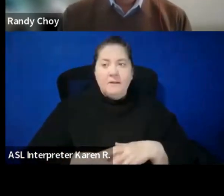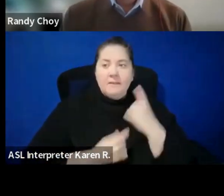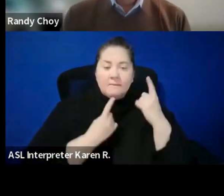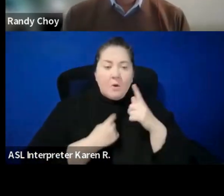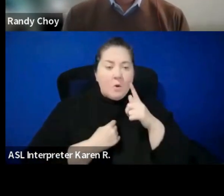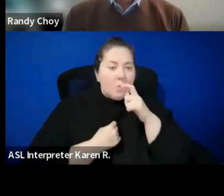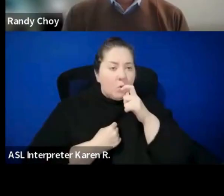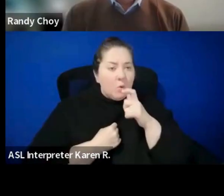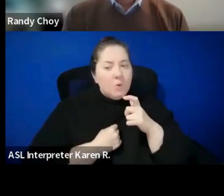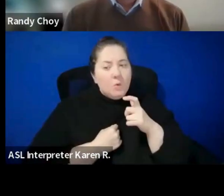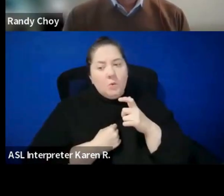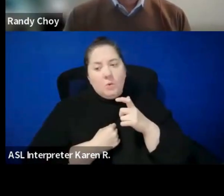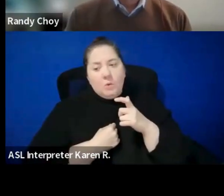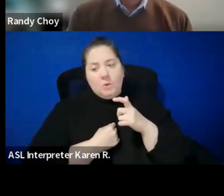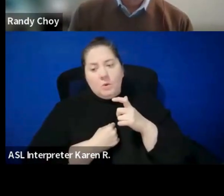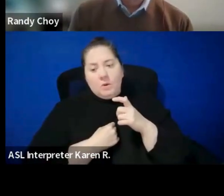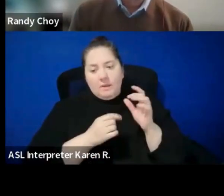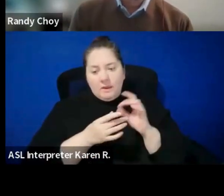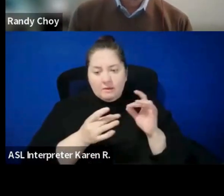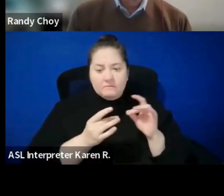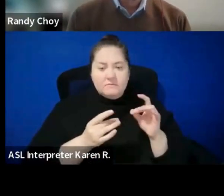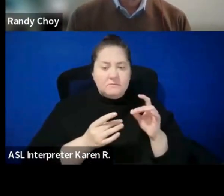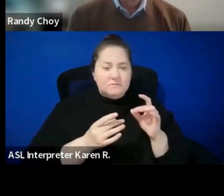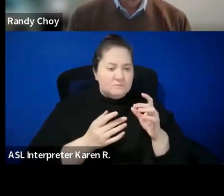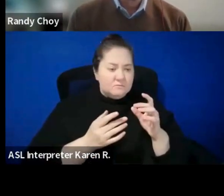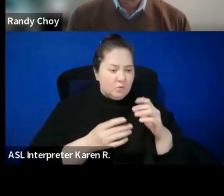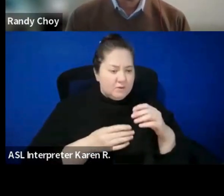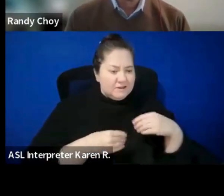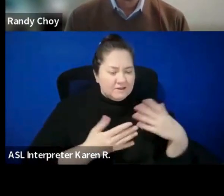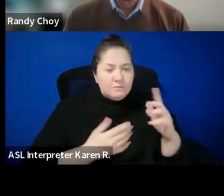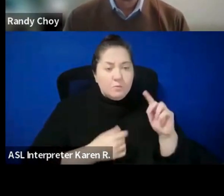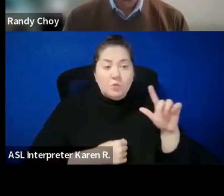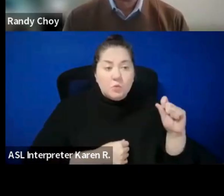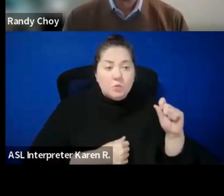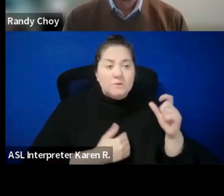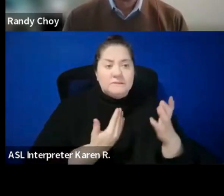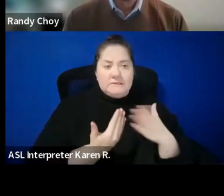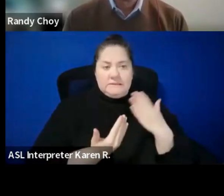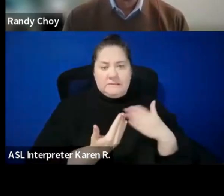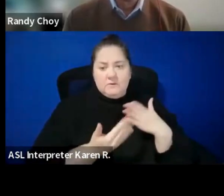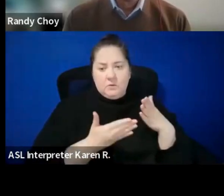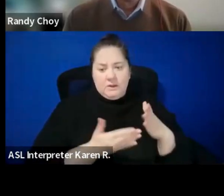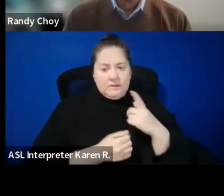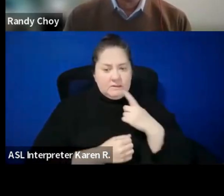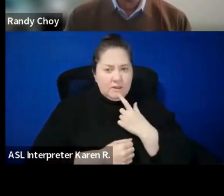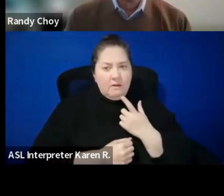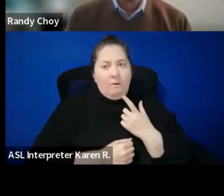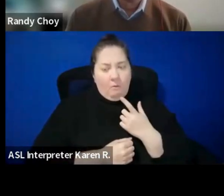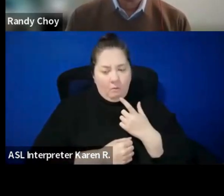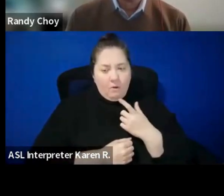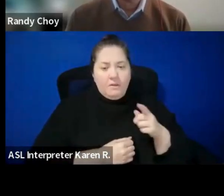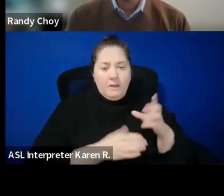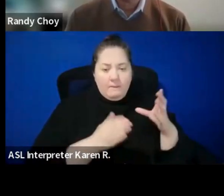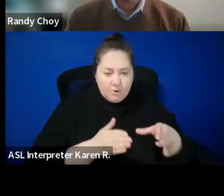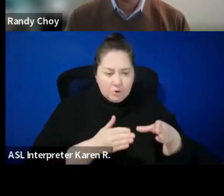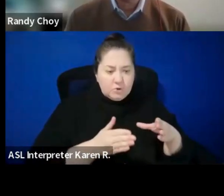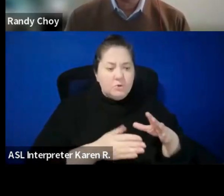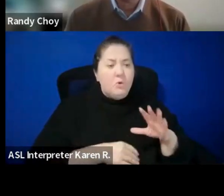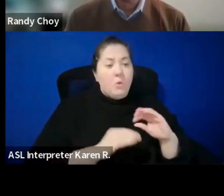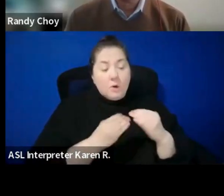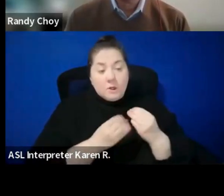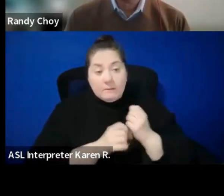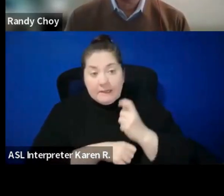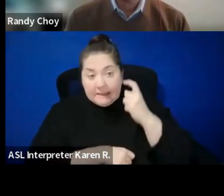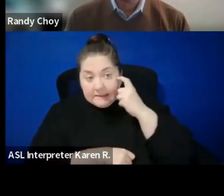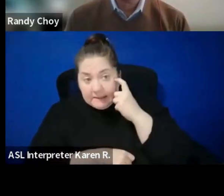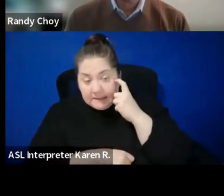then have to go make the case to and give them those tools. So it's an easy way for them to say, okay, that person, their organization makes sense,